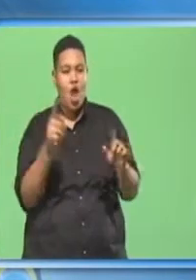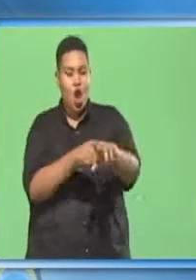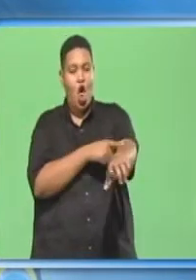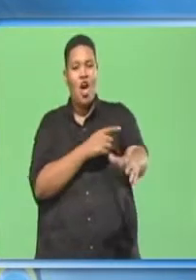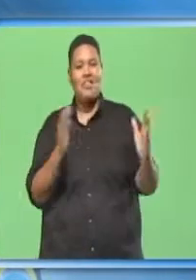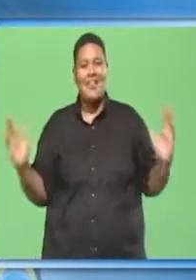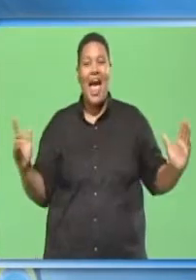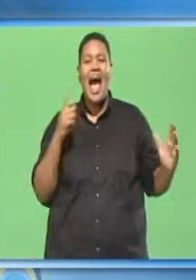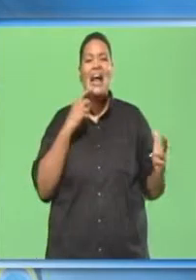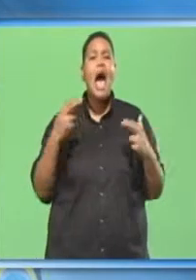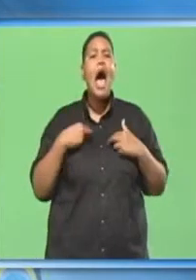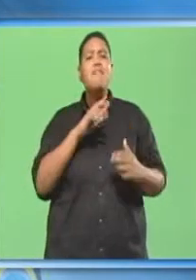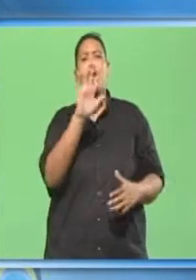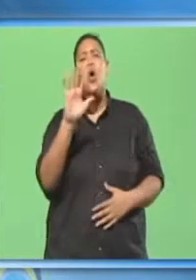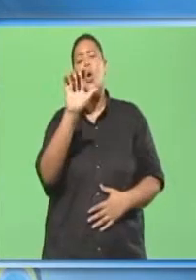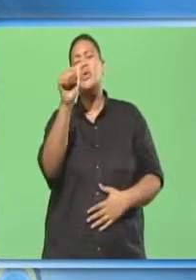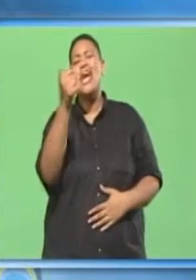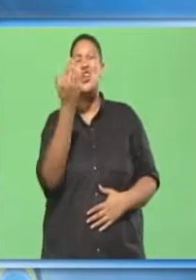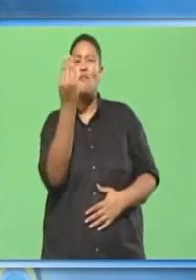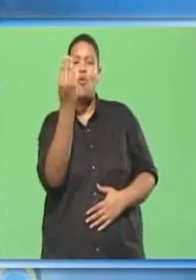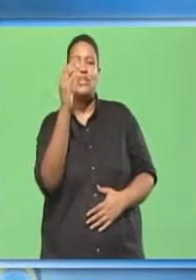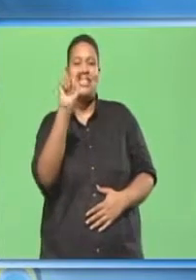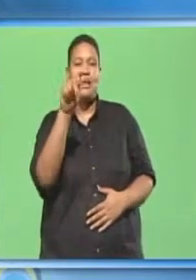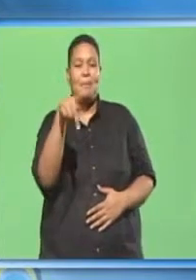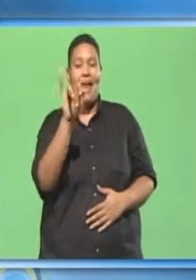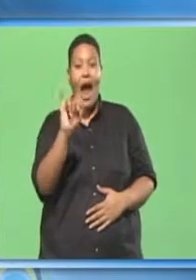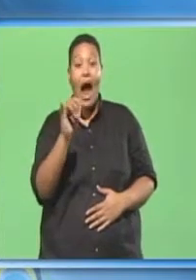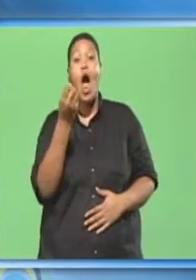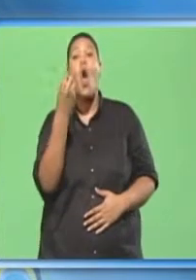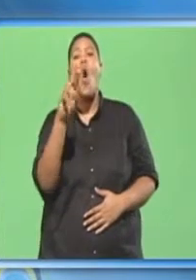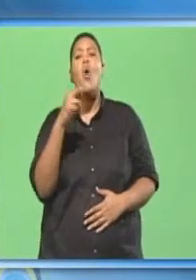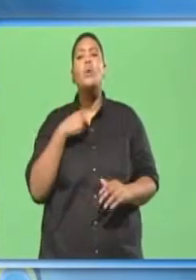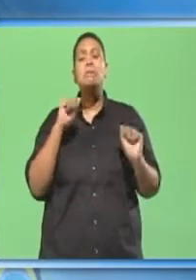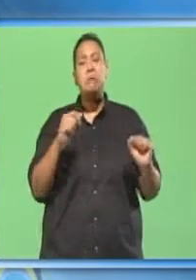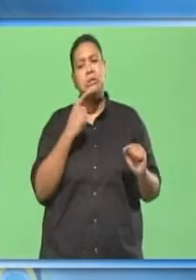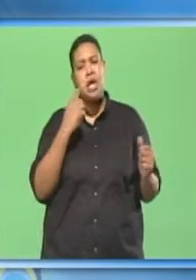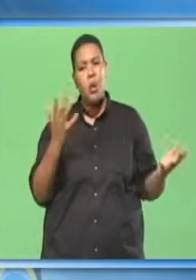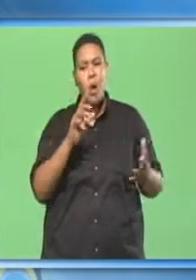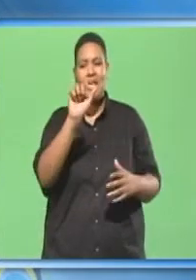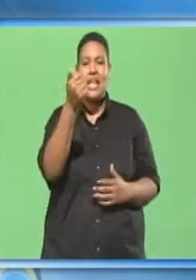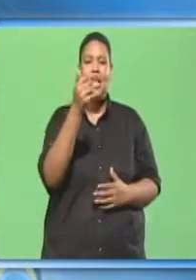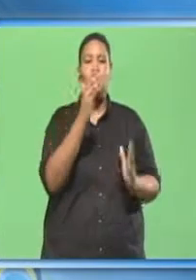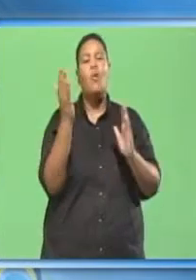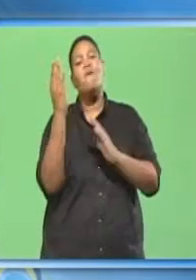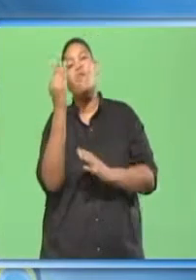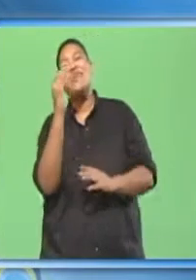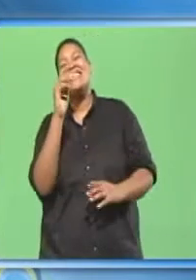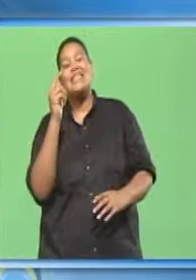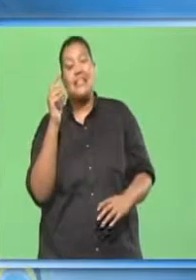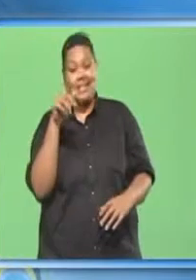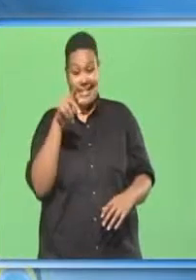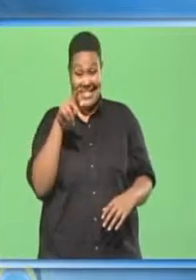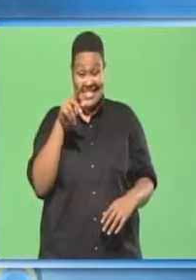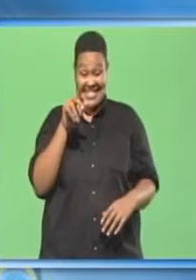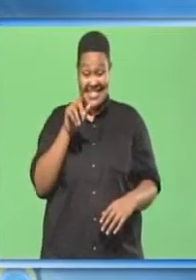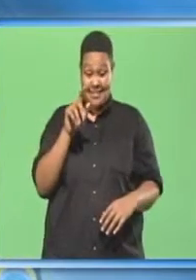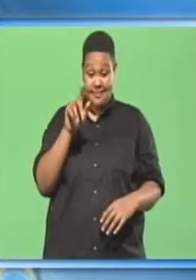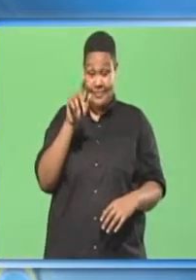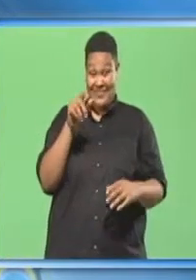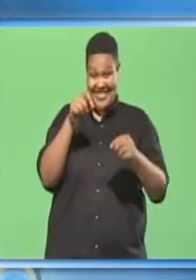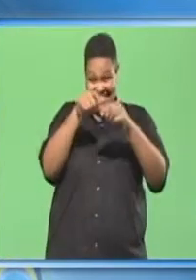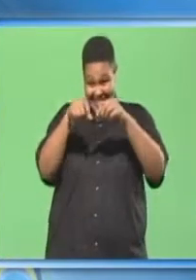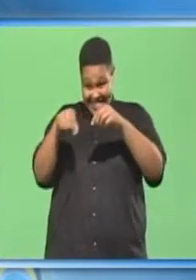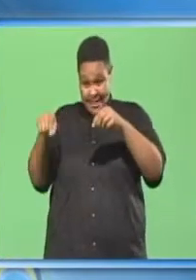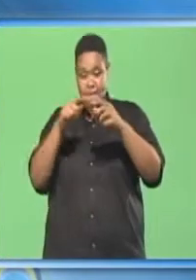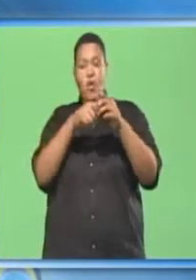and carries about 10 to 14 TPI, or we can say 10 to 14 teeth per 25 millimeters. It